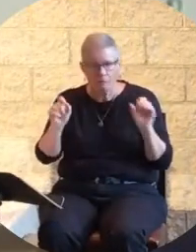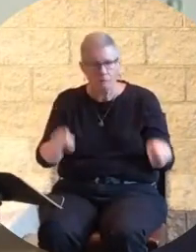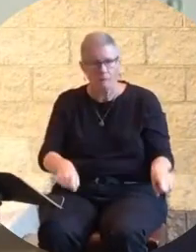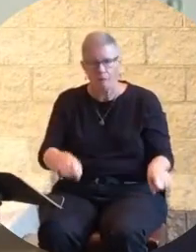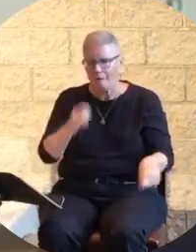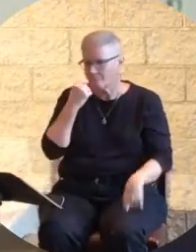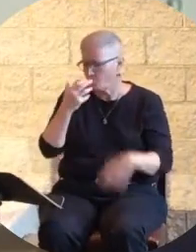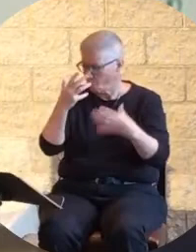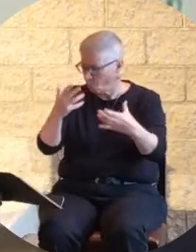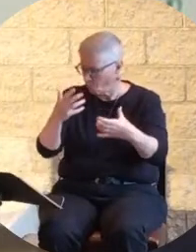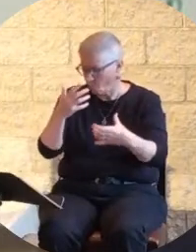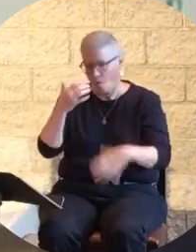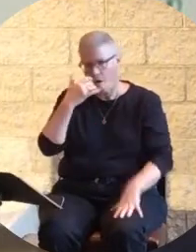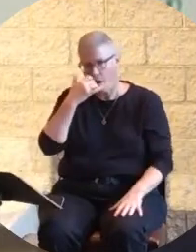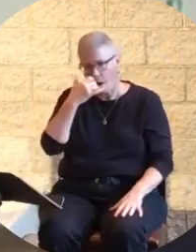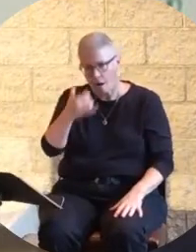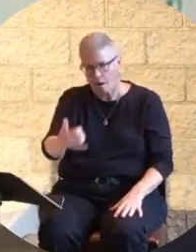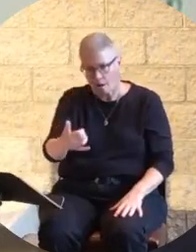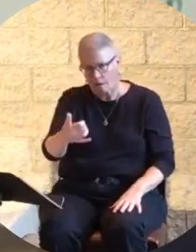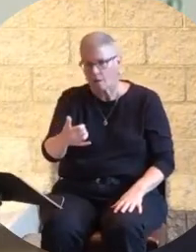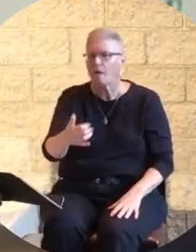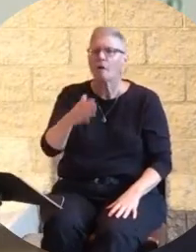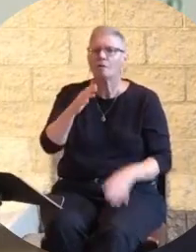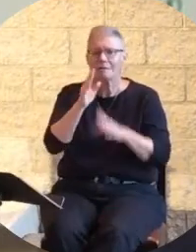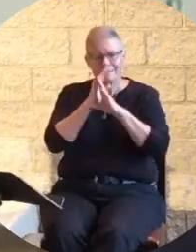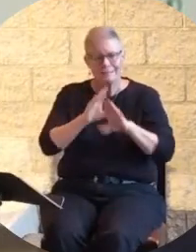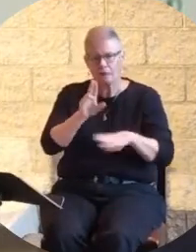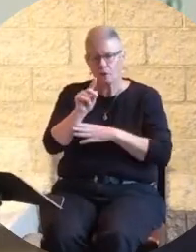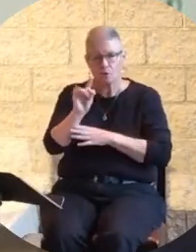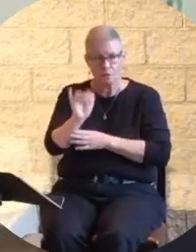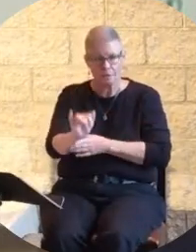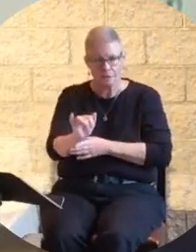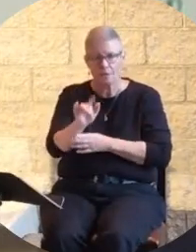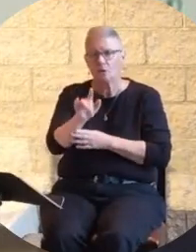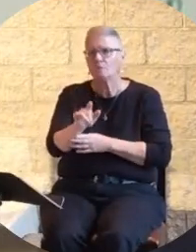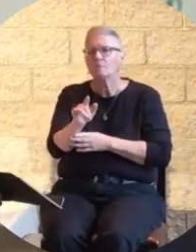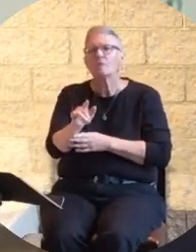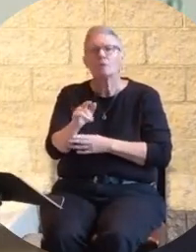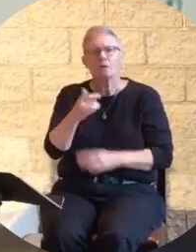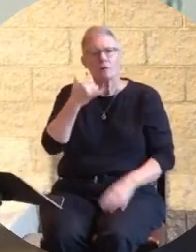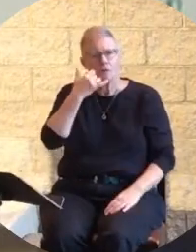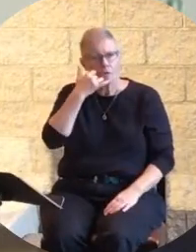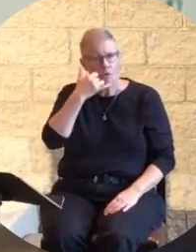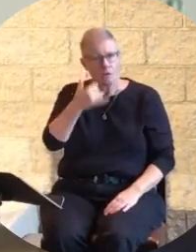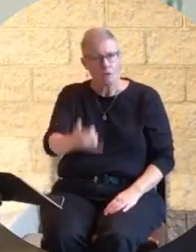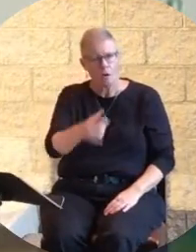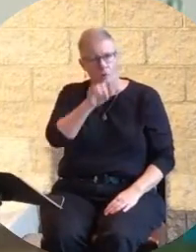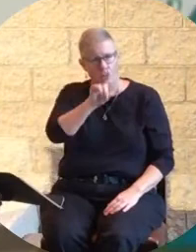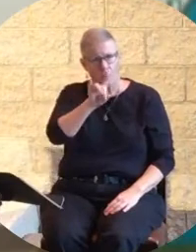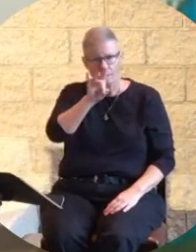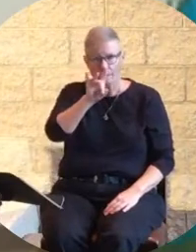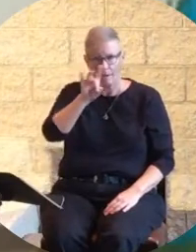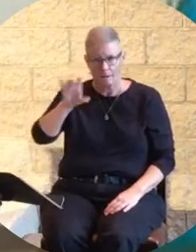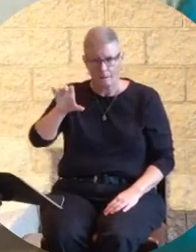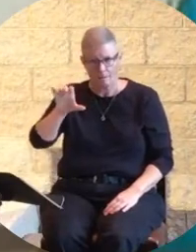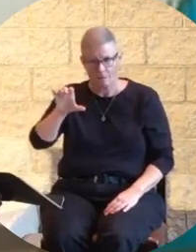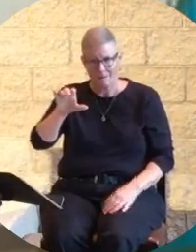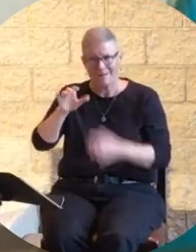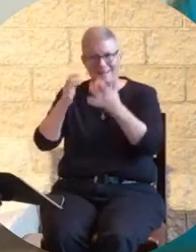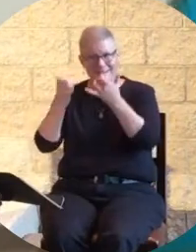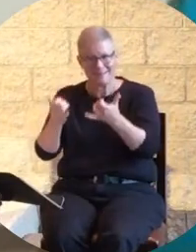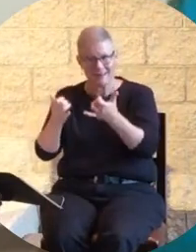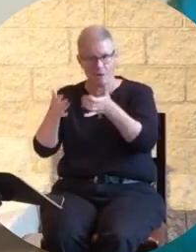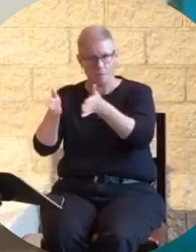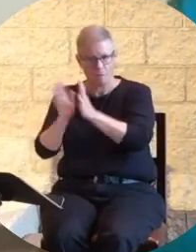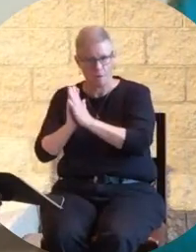Unity directly, it's 1-800-NOW-PRAY, and they are always available. There's a lot going on,